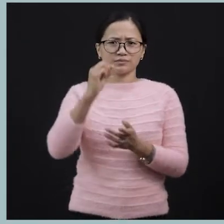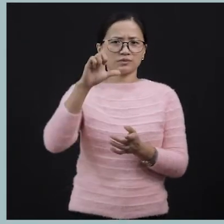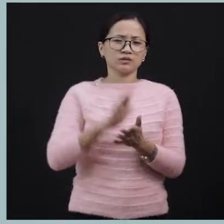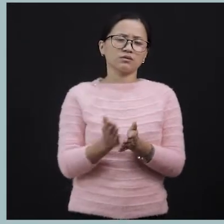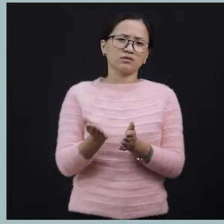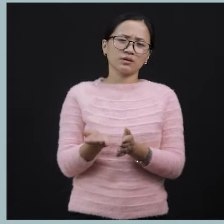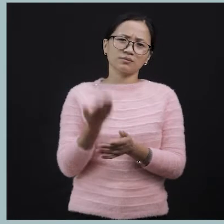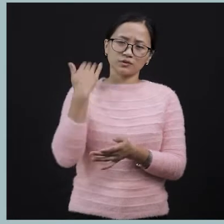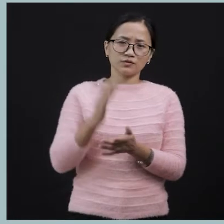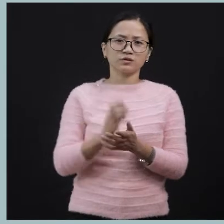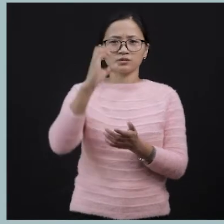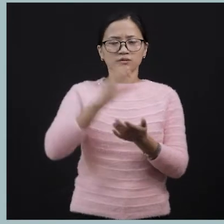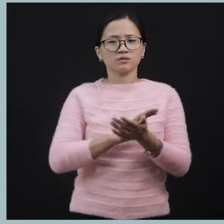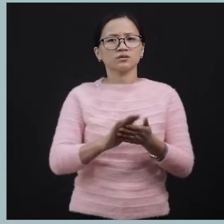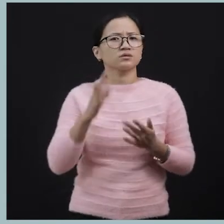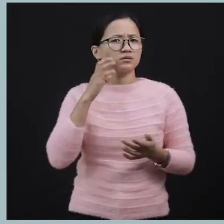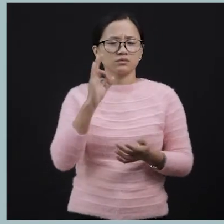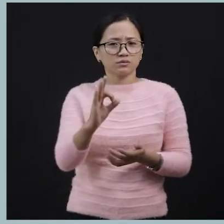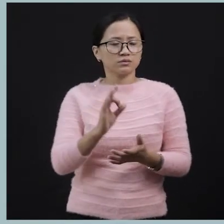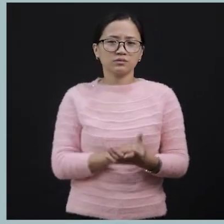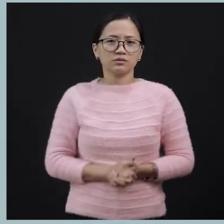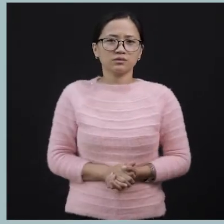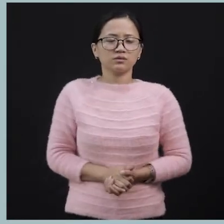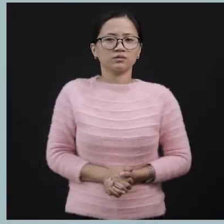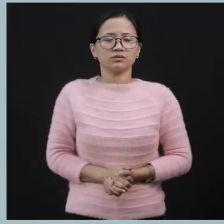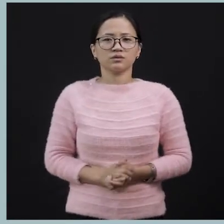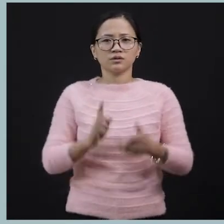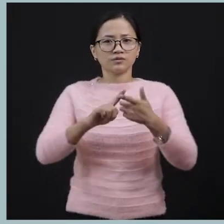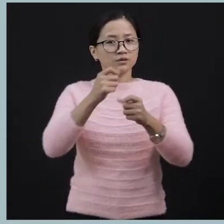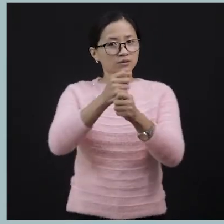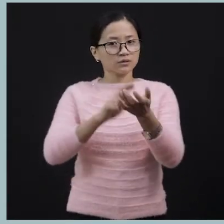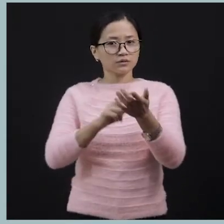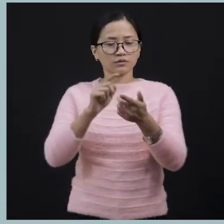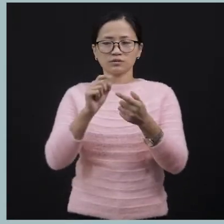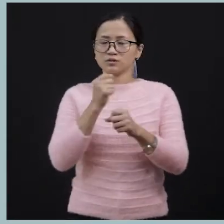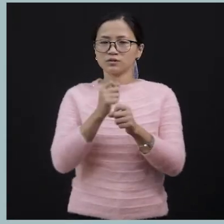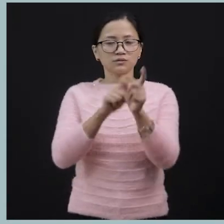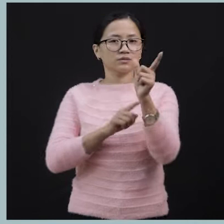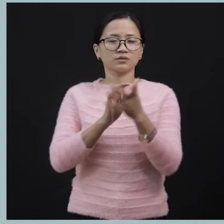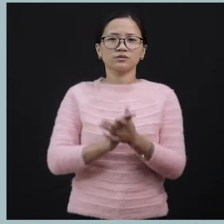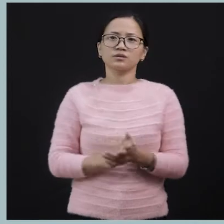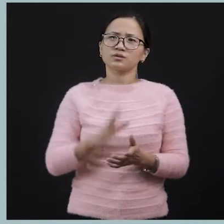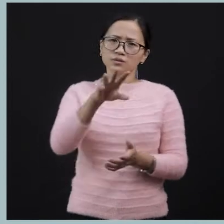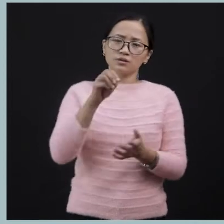our previous chapter, the importance of the energy that we get from the